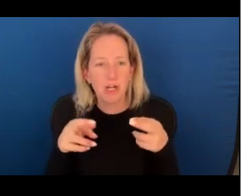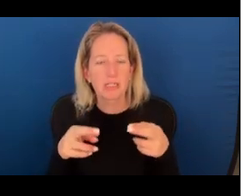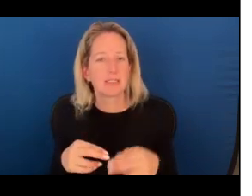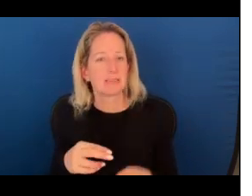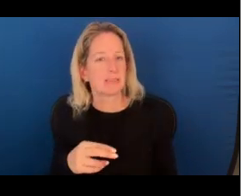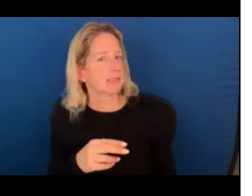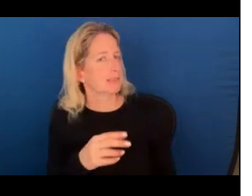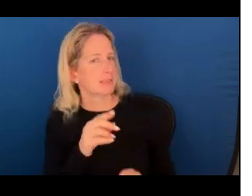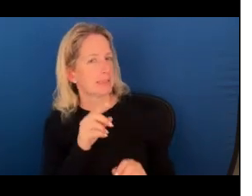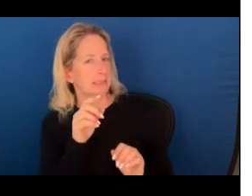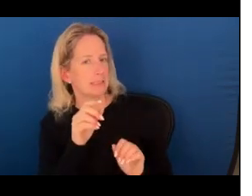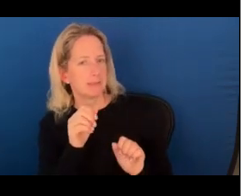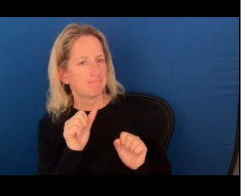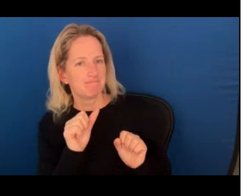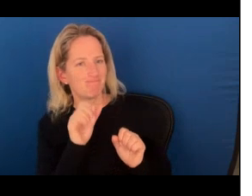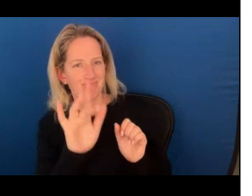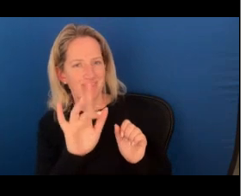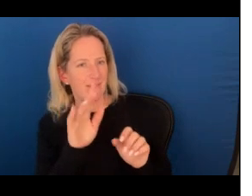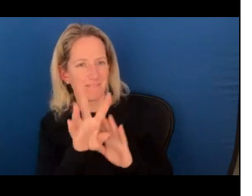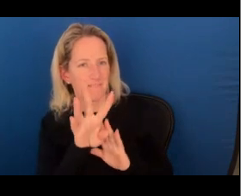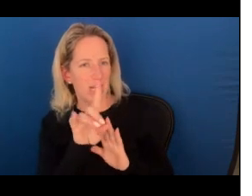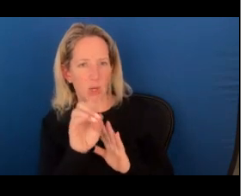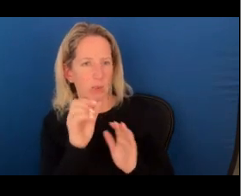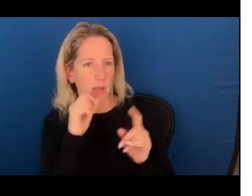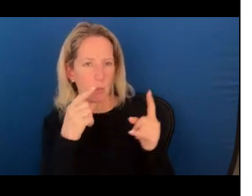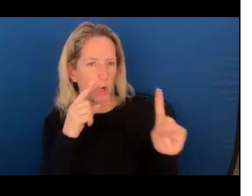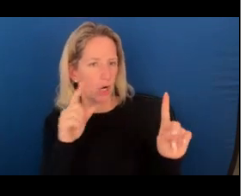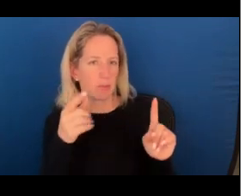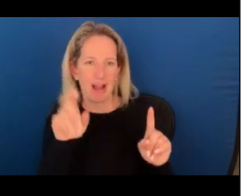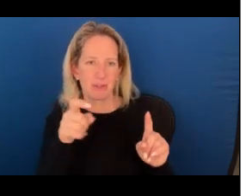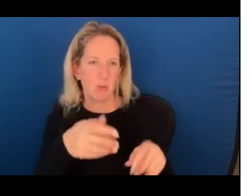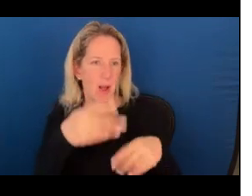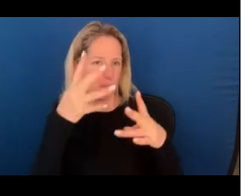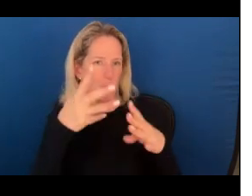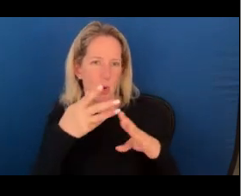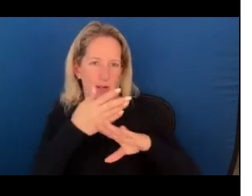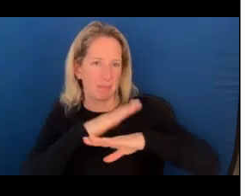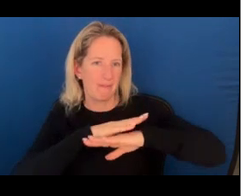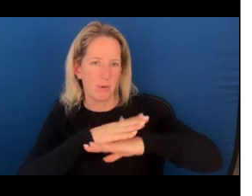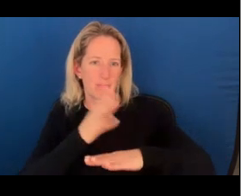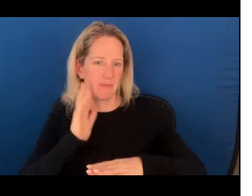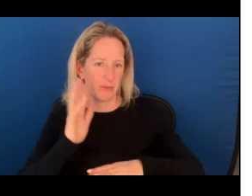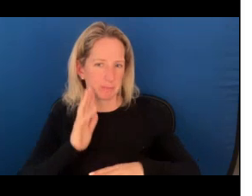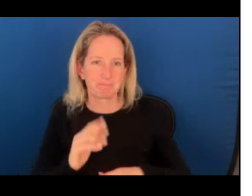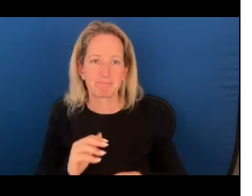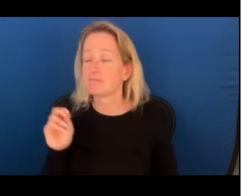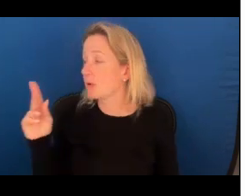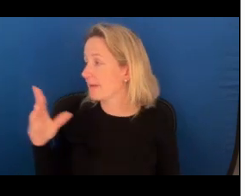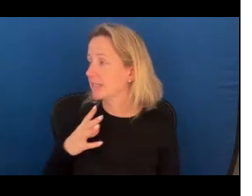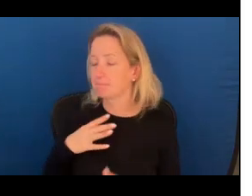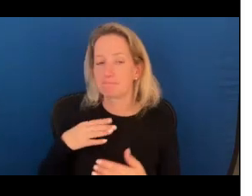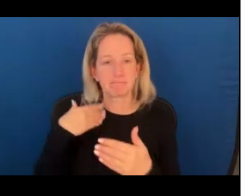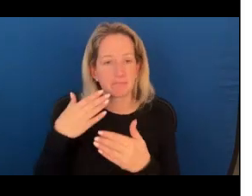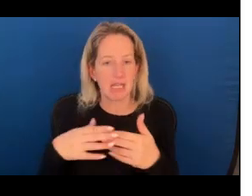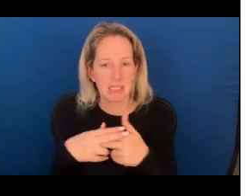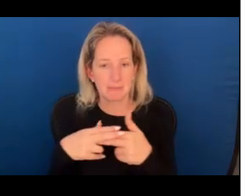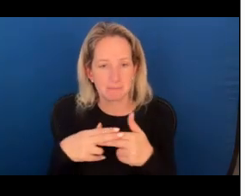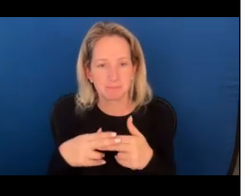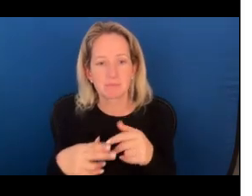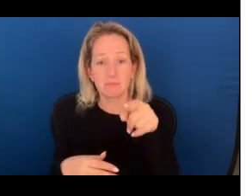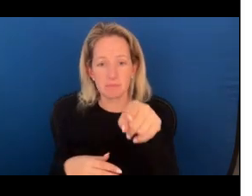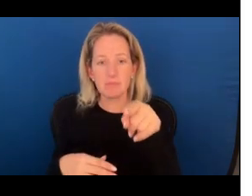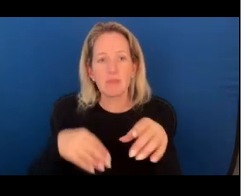platform ahead of time, so. Didn't work. Okay, next slide, please. And there are the volunteers planting beach